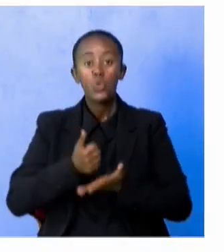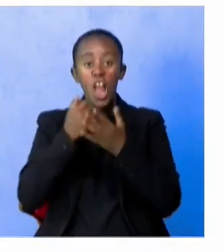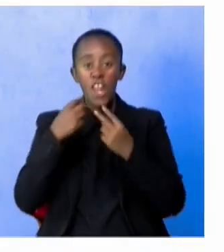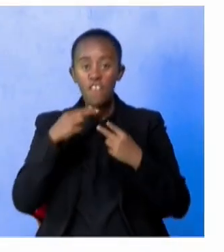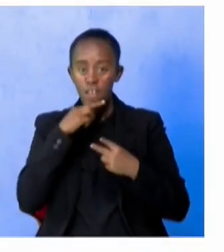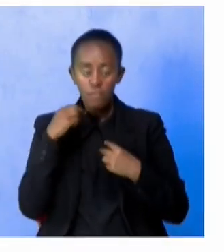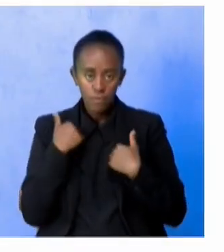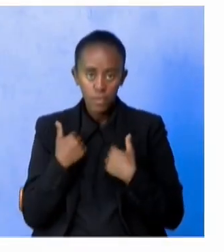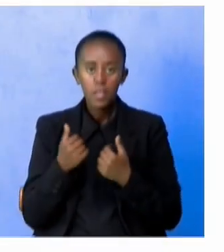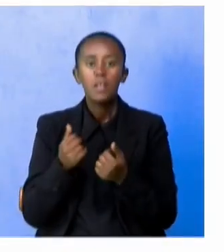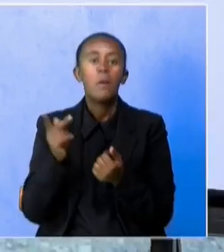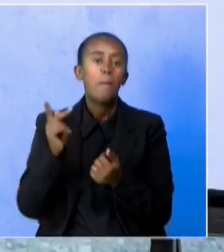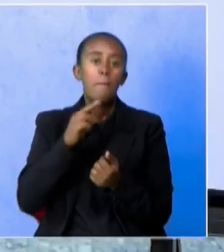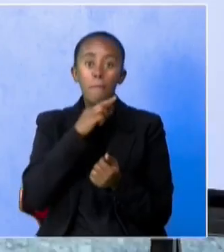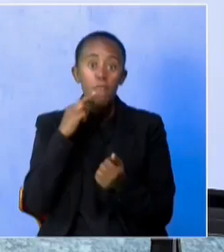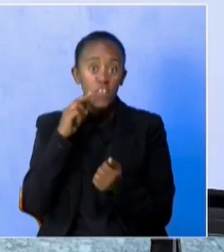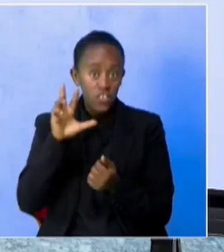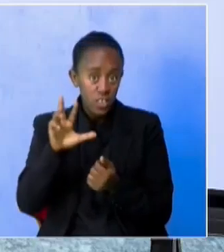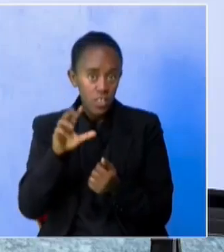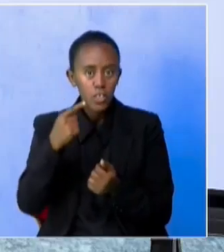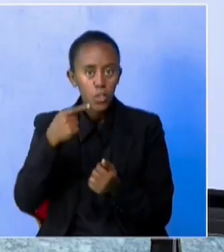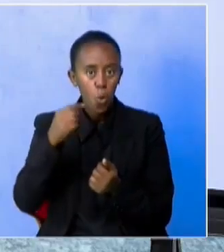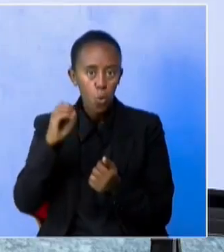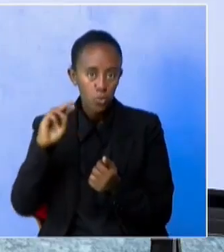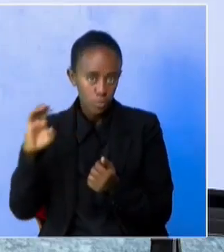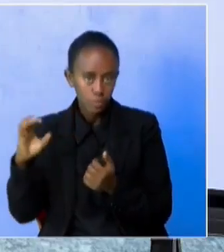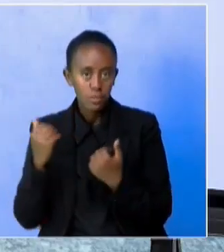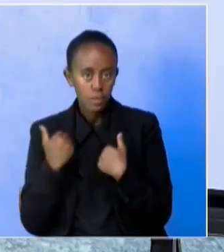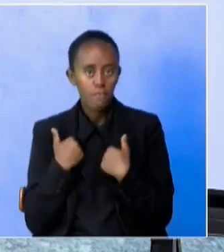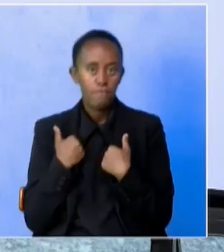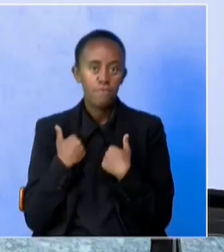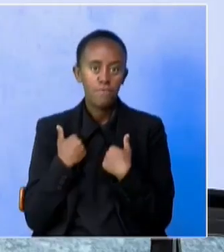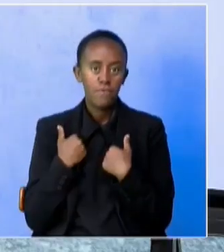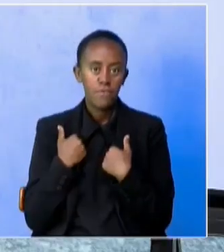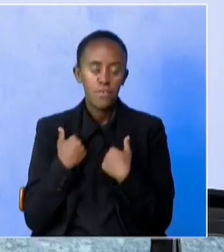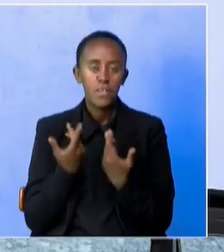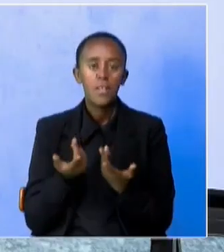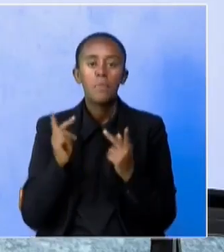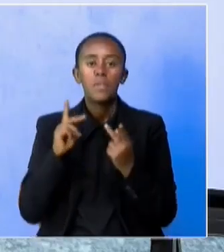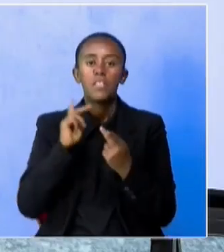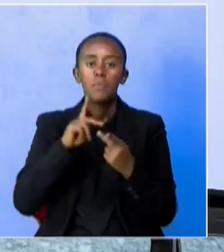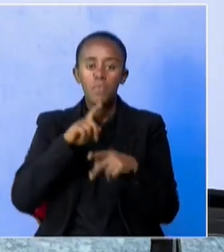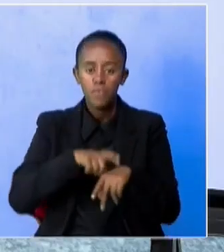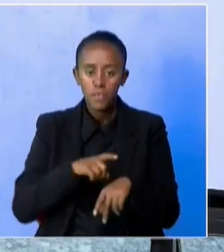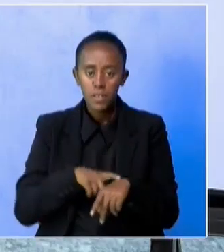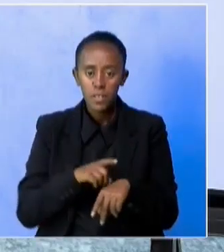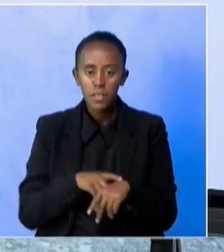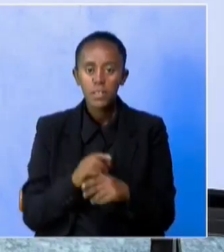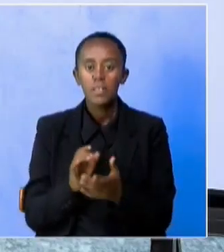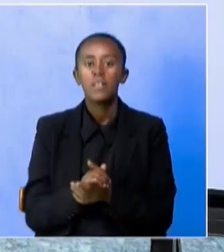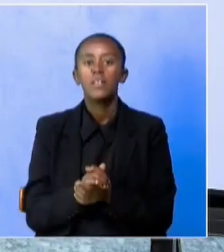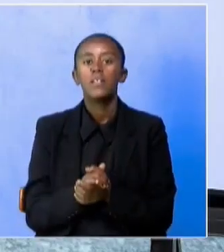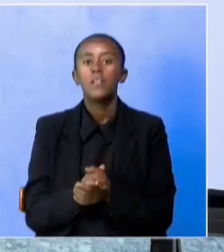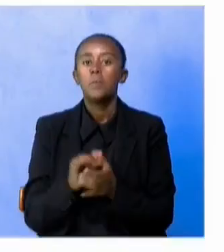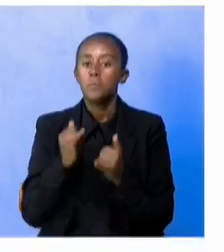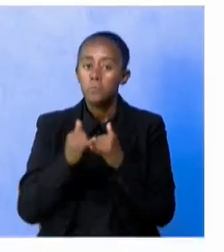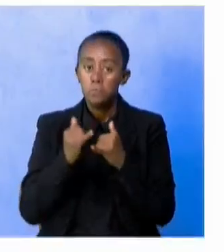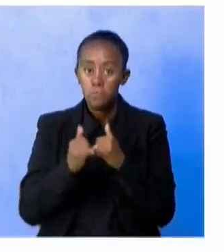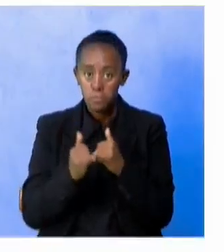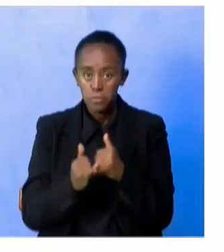is how we form the present perfect. And finally, we have the present perfect continuous. They have